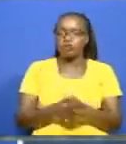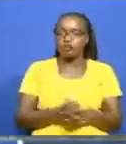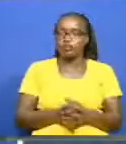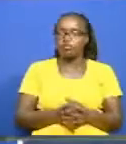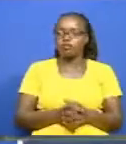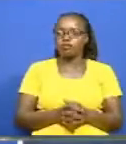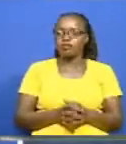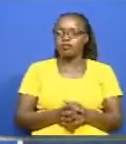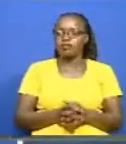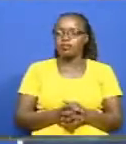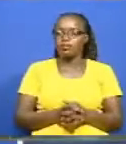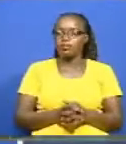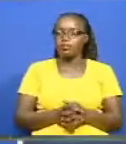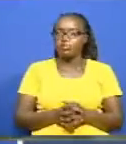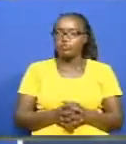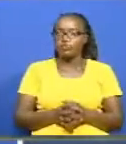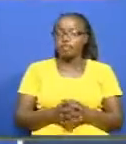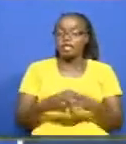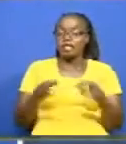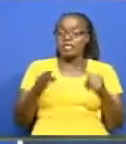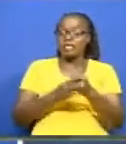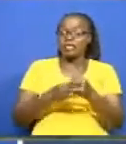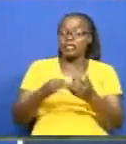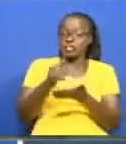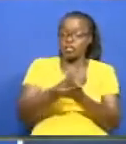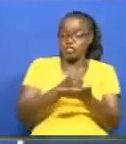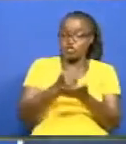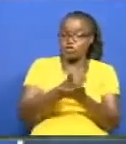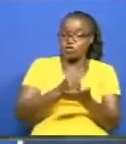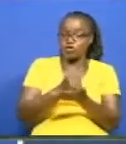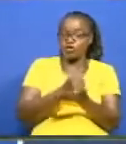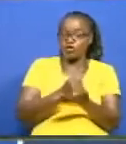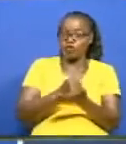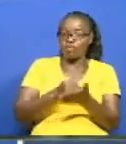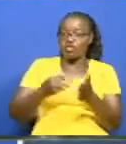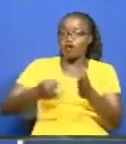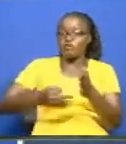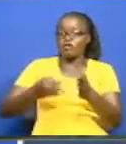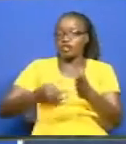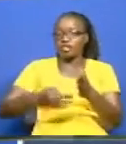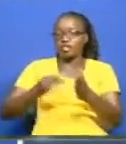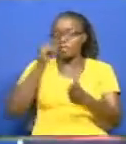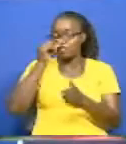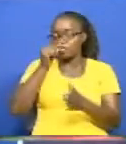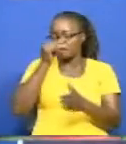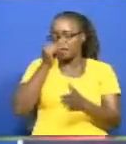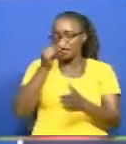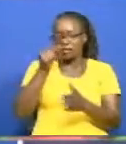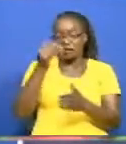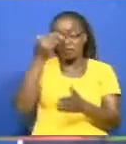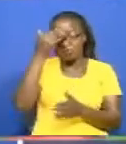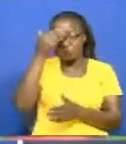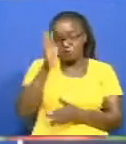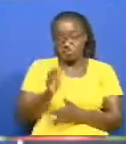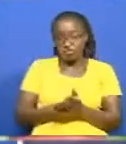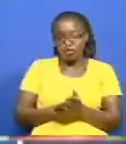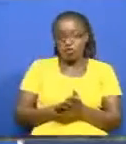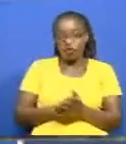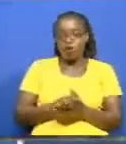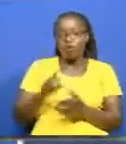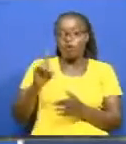With the fate of 8 coffee factories affiliated to Romokia Cooperative Society in Nyeri at stake due to a